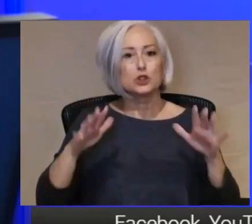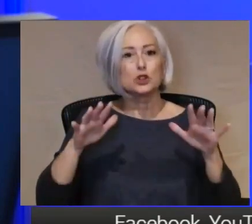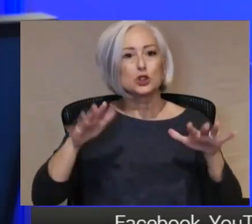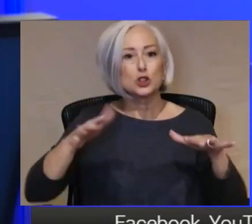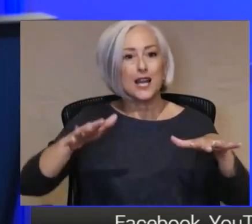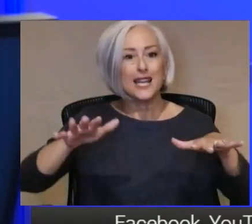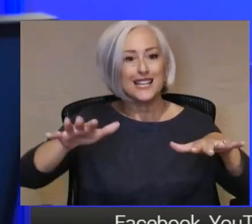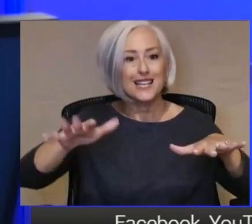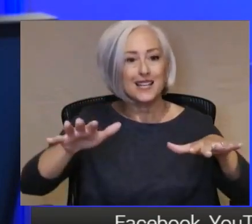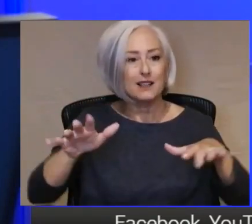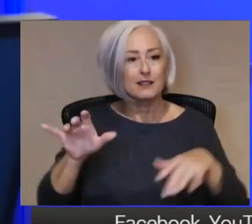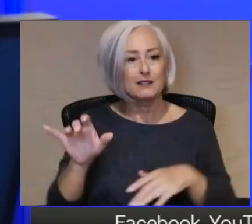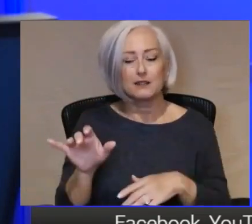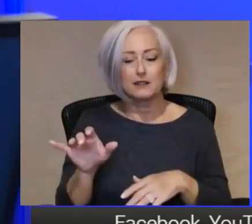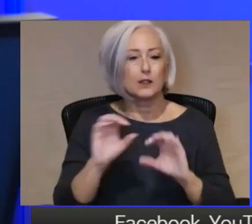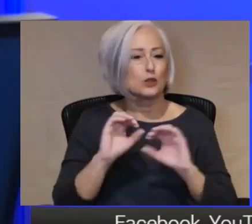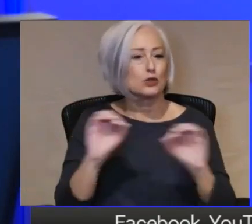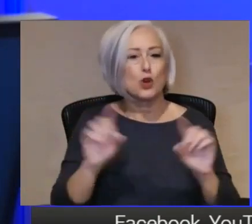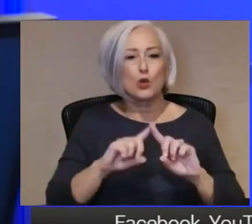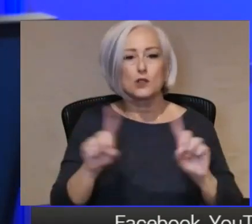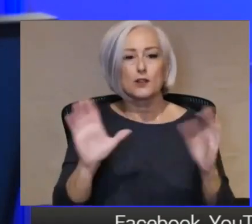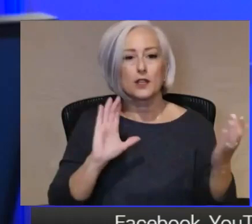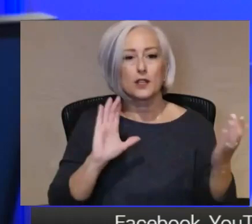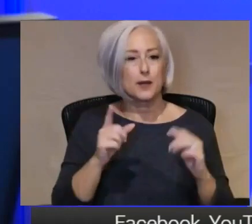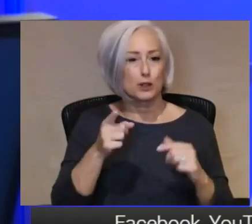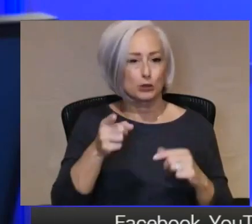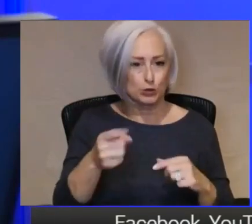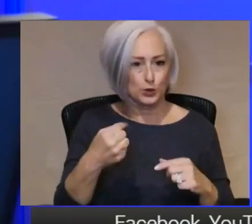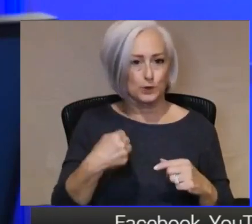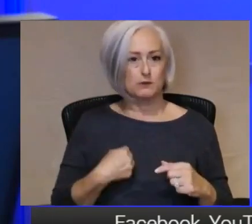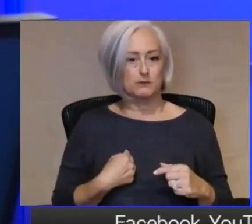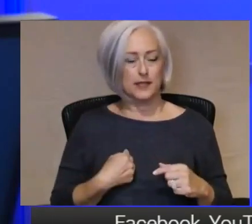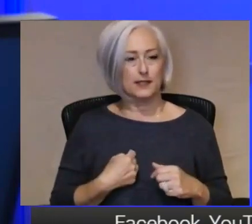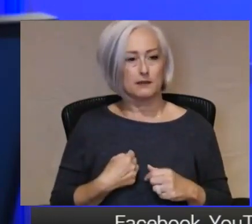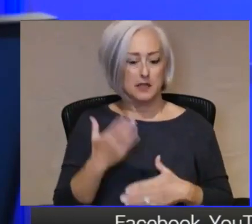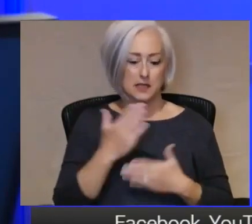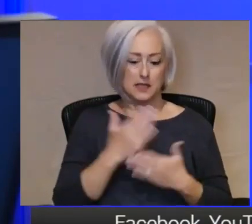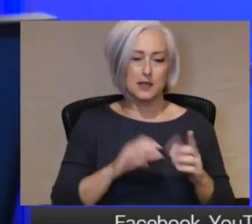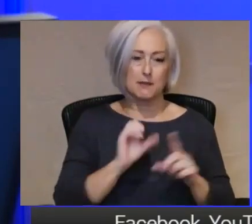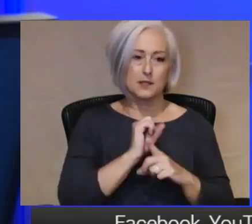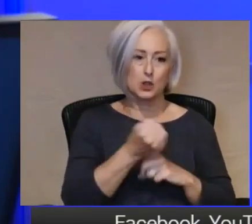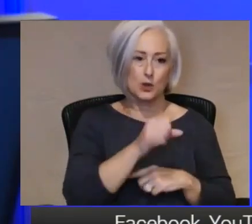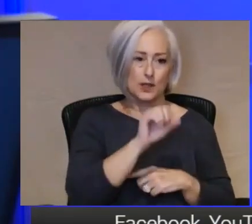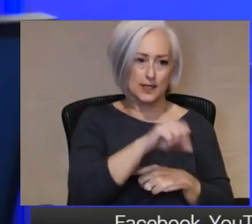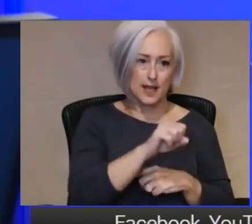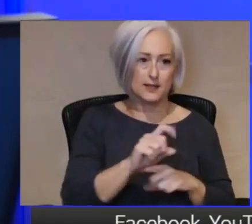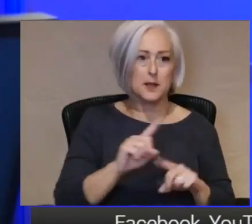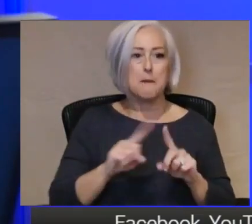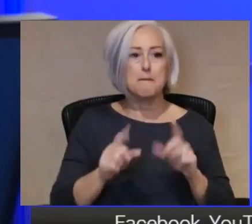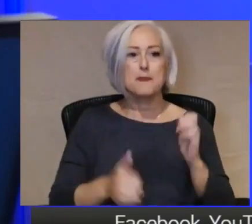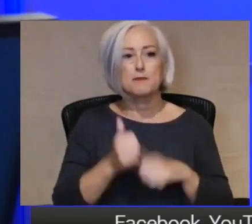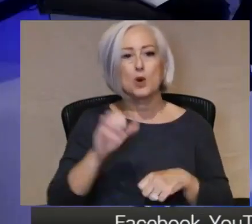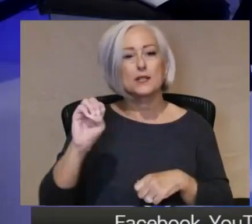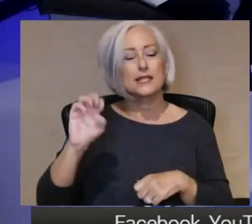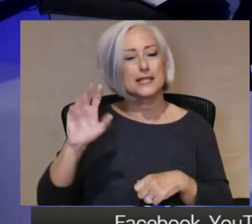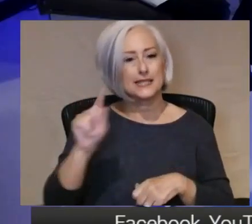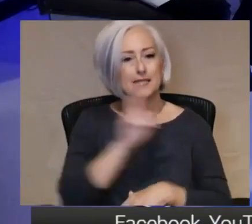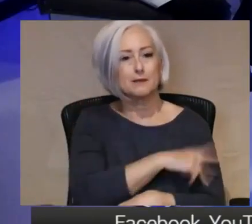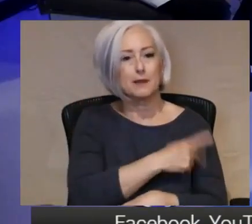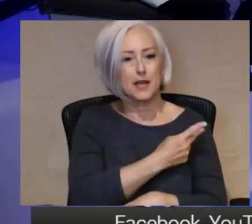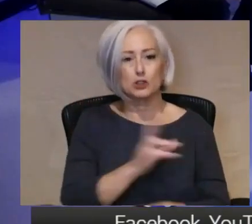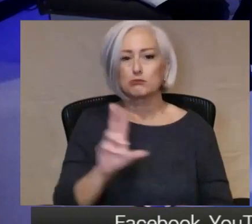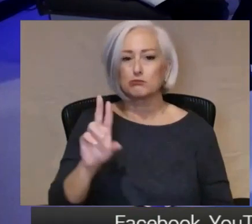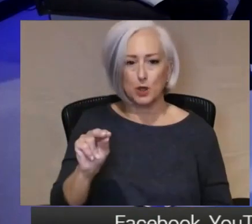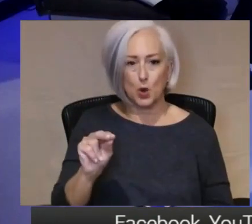than you and me. So in some cases, yes, but most of essential tremor patients, no. That's a, I mean,